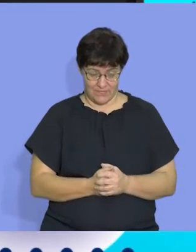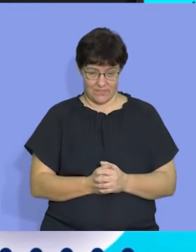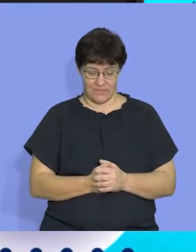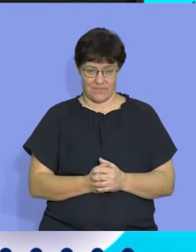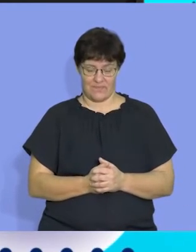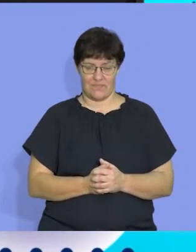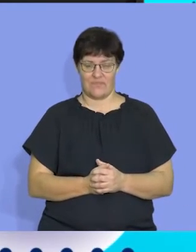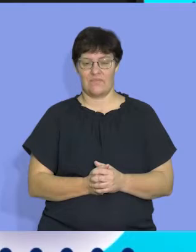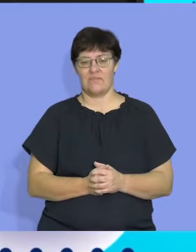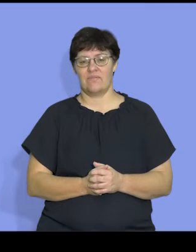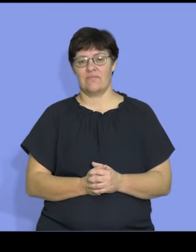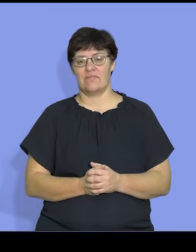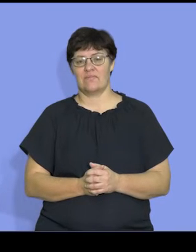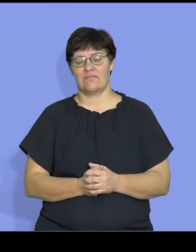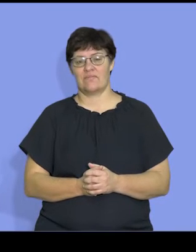knowledge. Right.